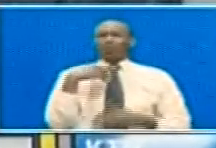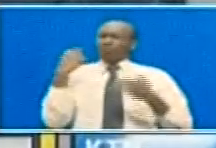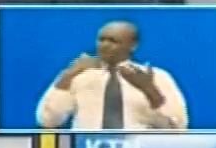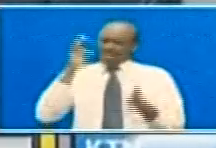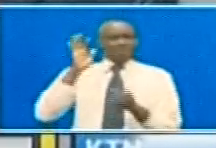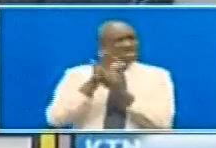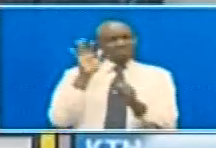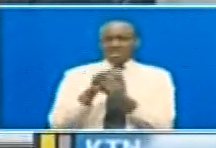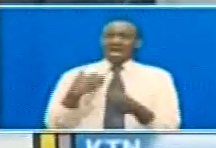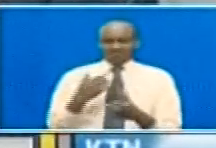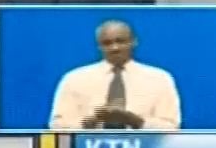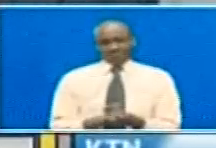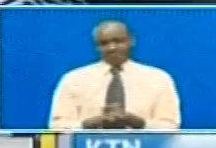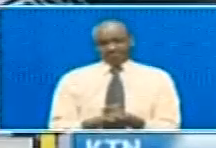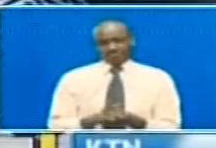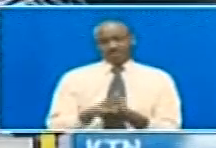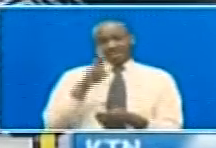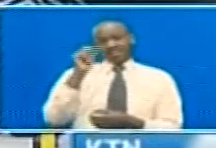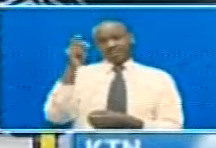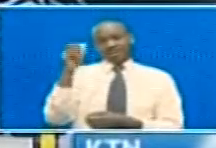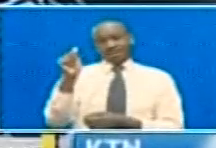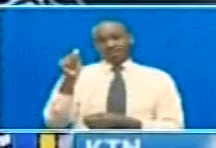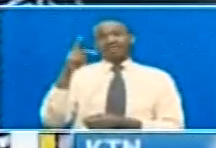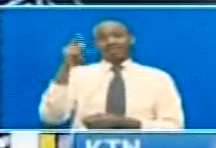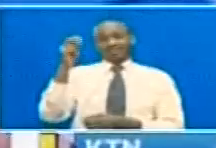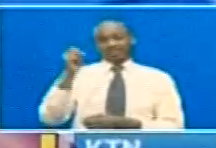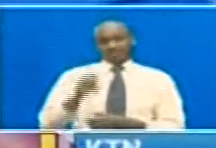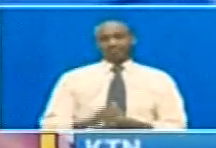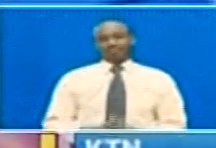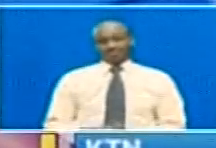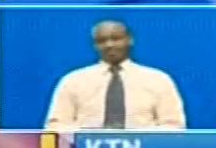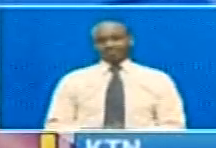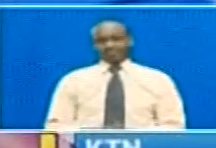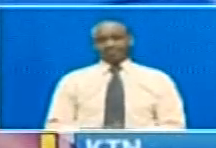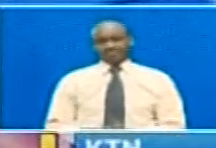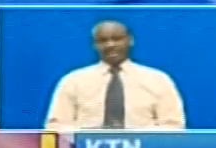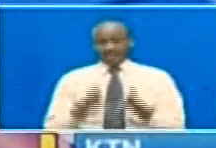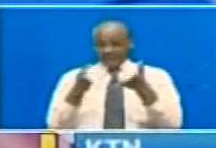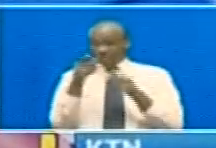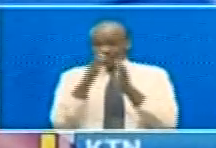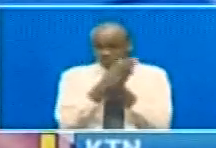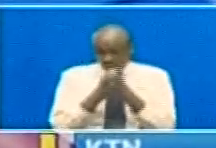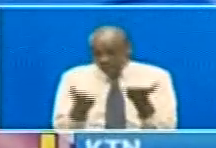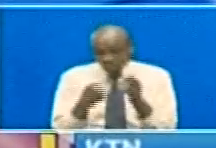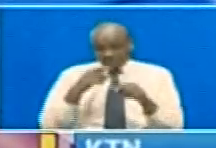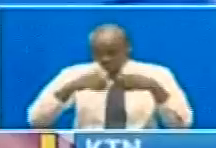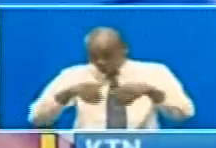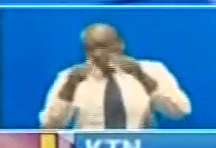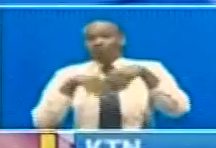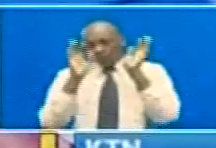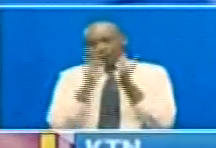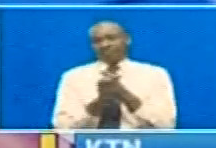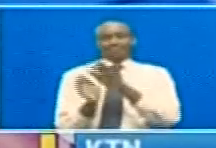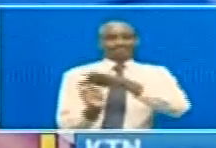rise. Rita Tinina, KTN. Let's see how this story pans out in the coming days. Now, there